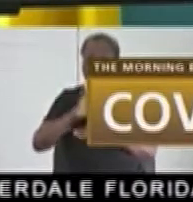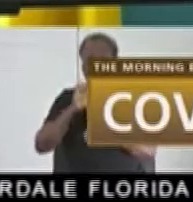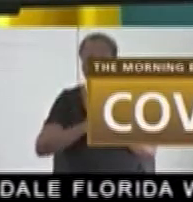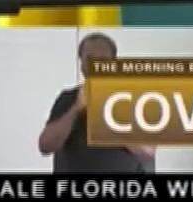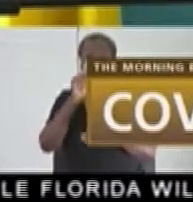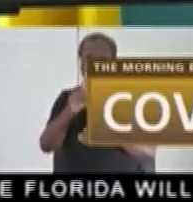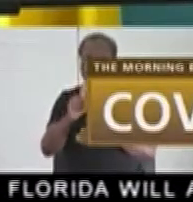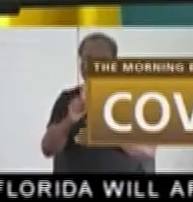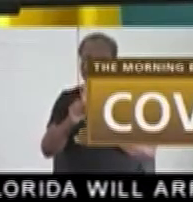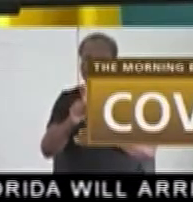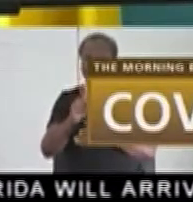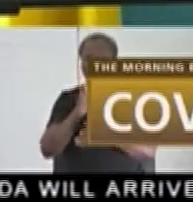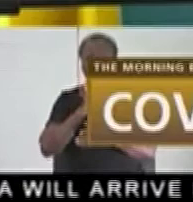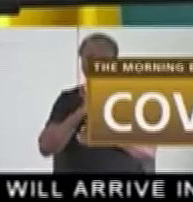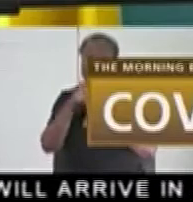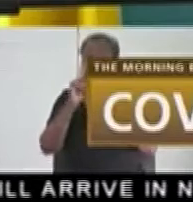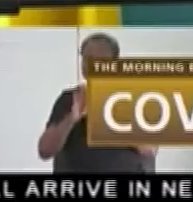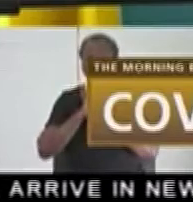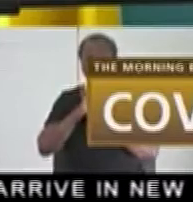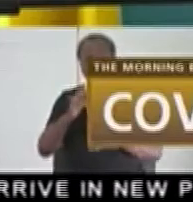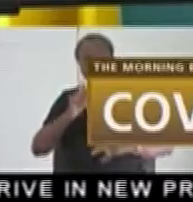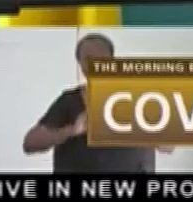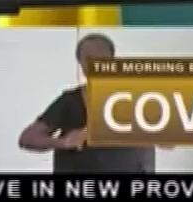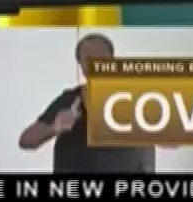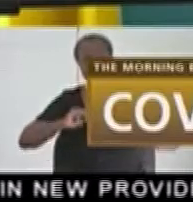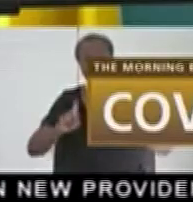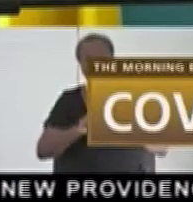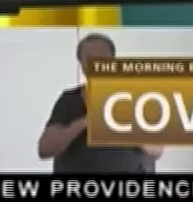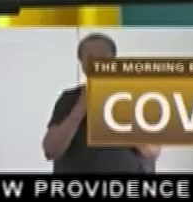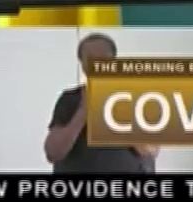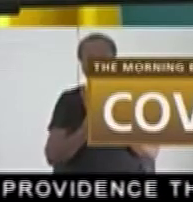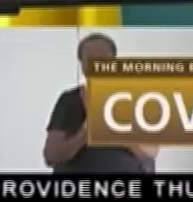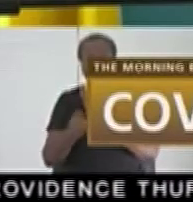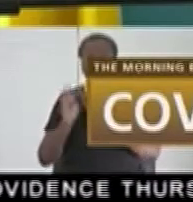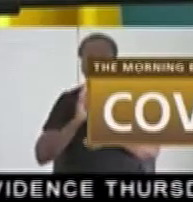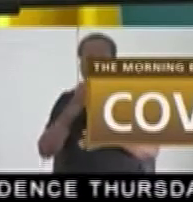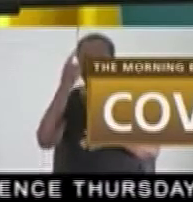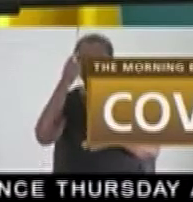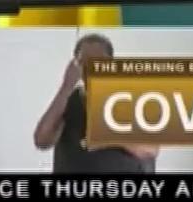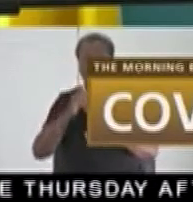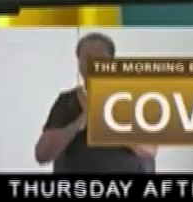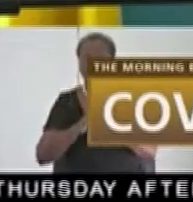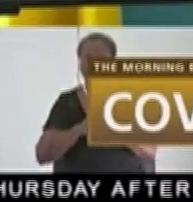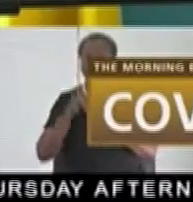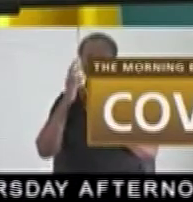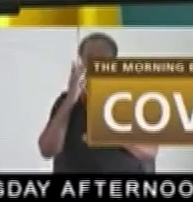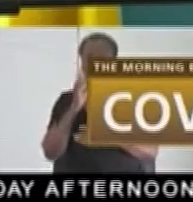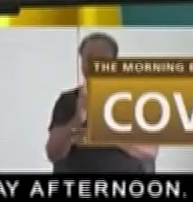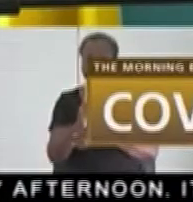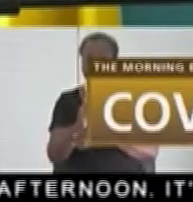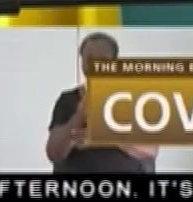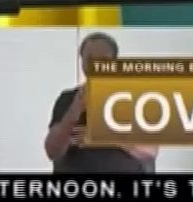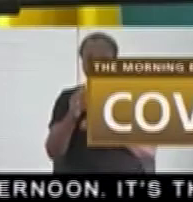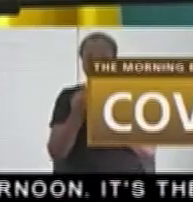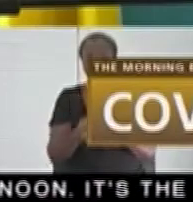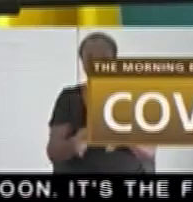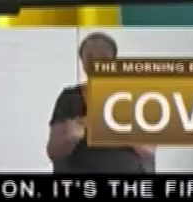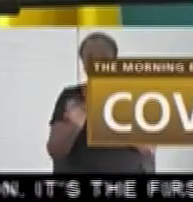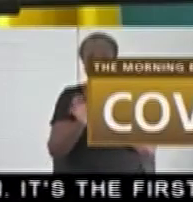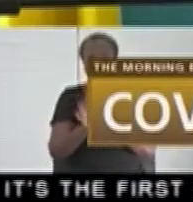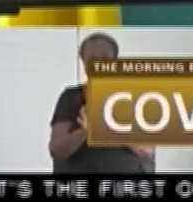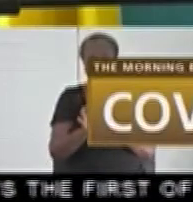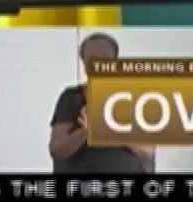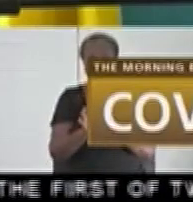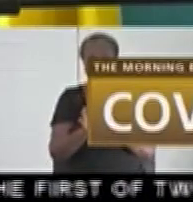brand was not performing as well as we thought it would. However, you're absolutely correct. The key to moving